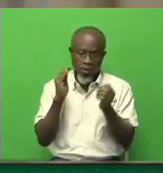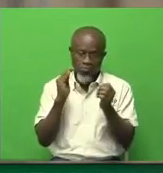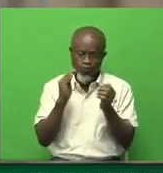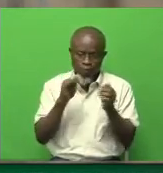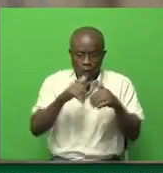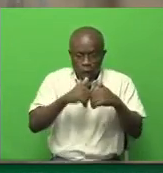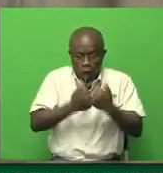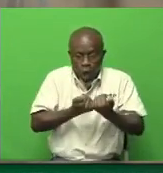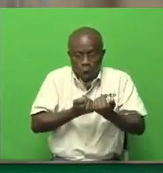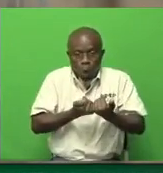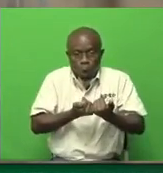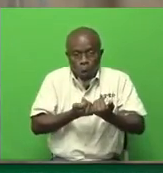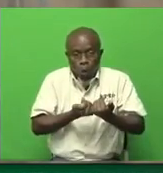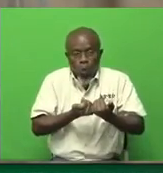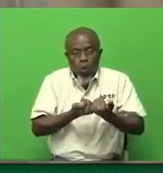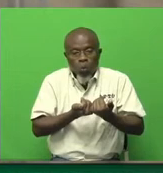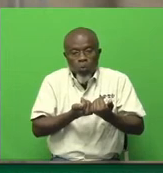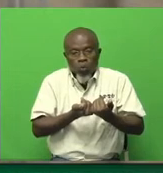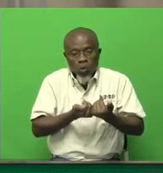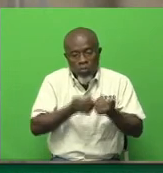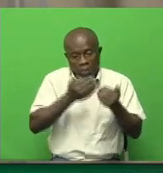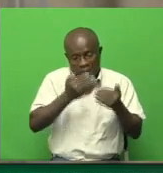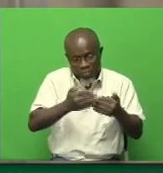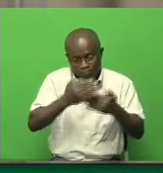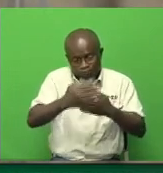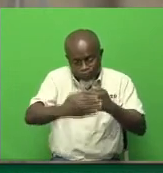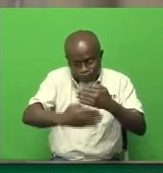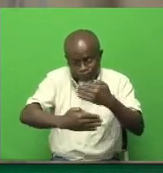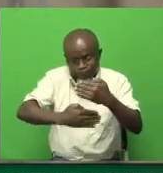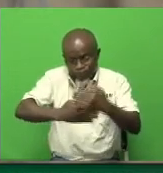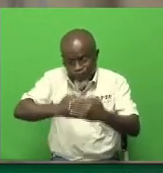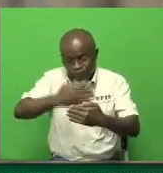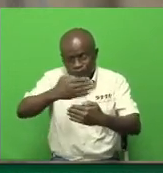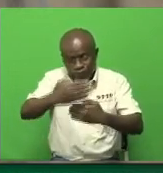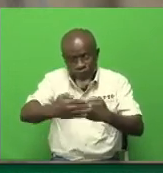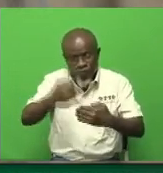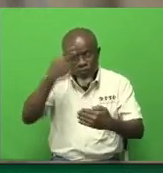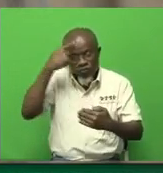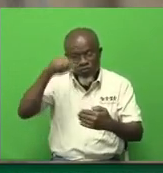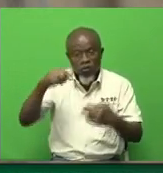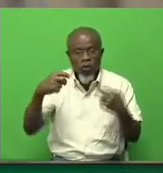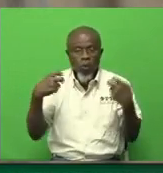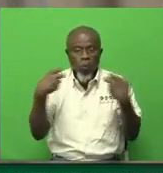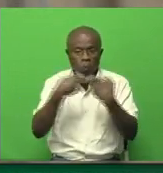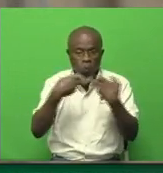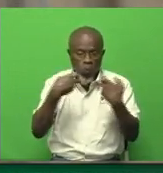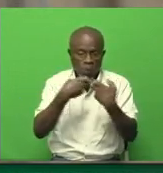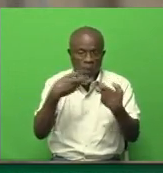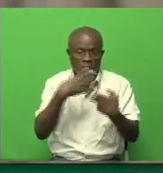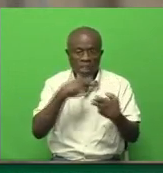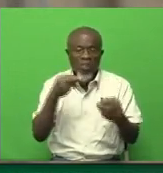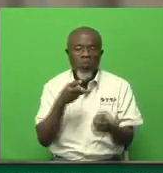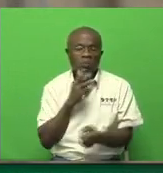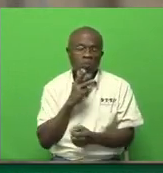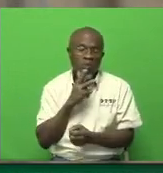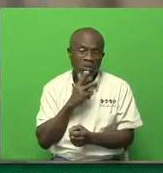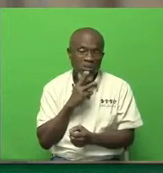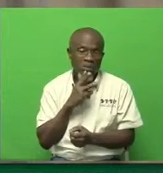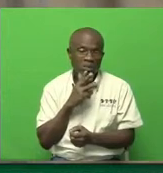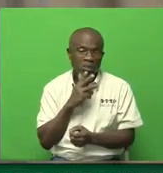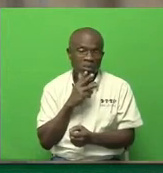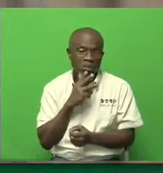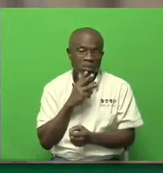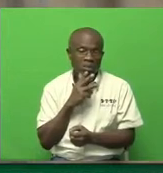new tariffs and new rates for water and electricity and the Minister of Finance was very clear in that the